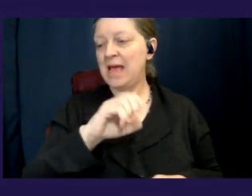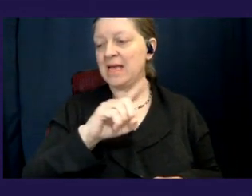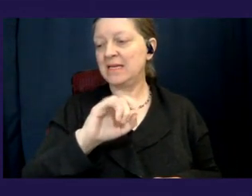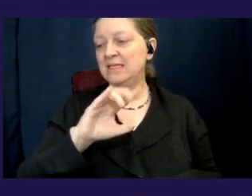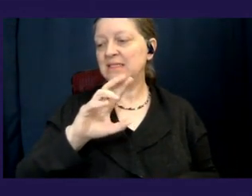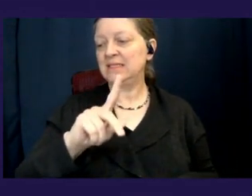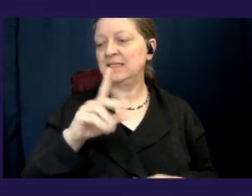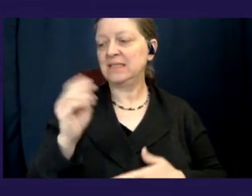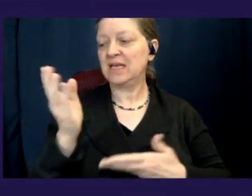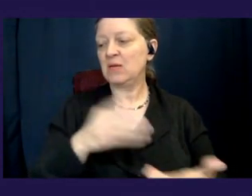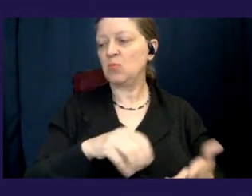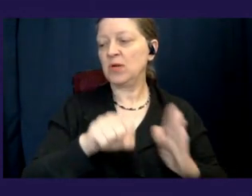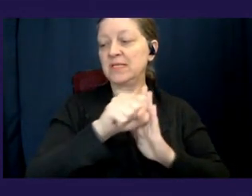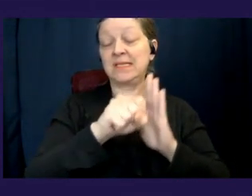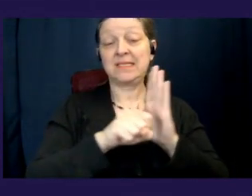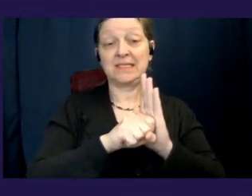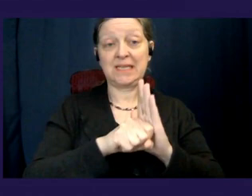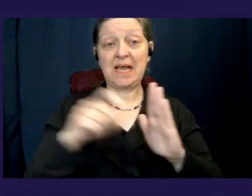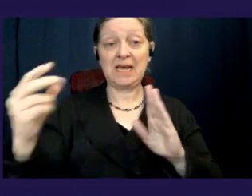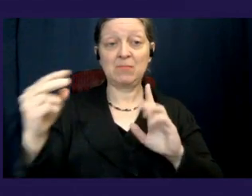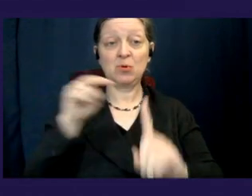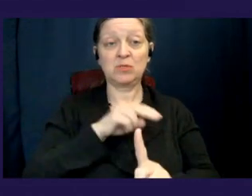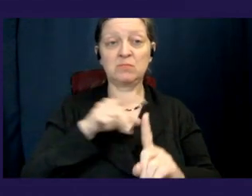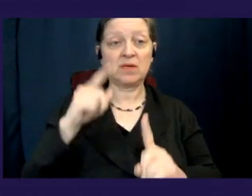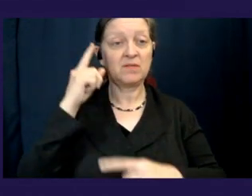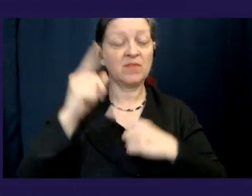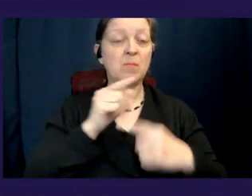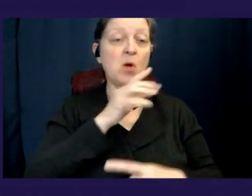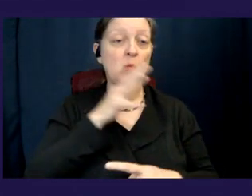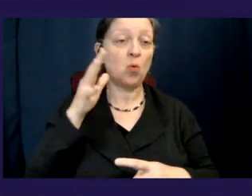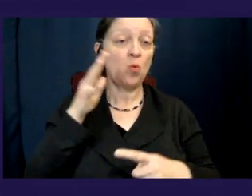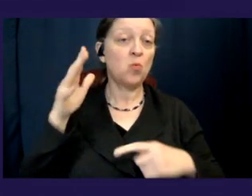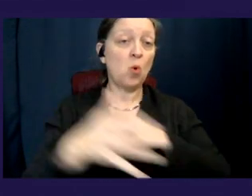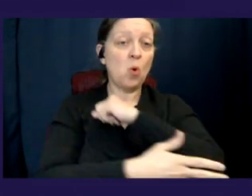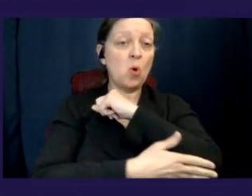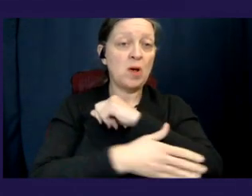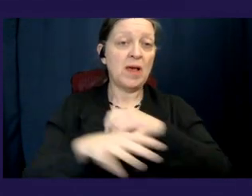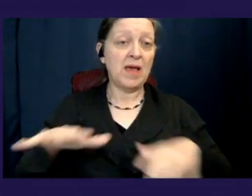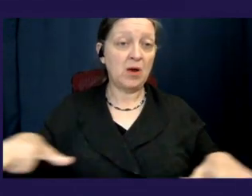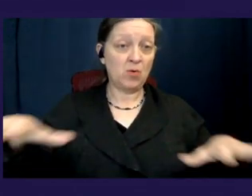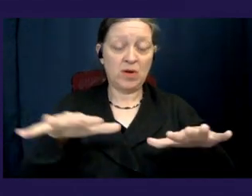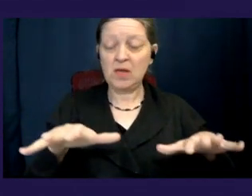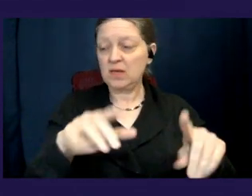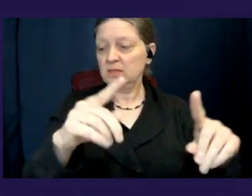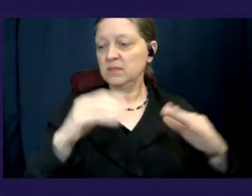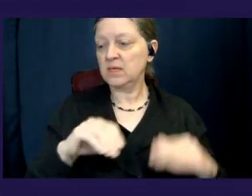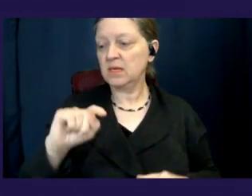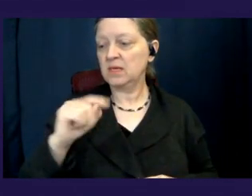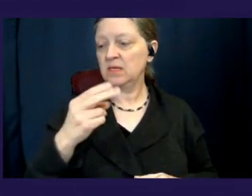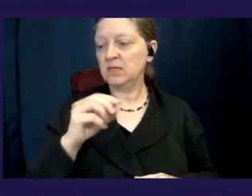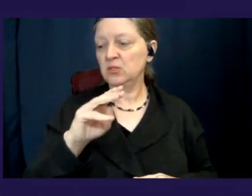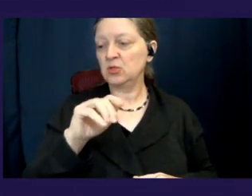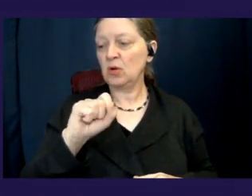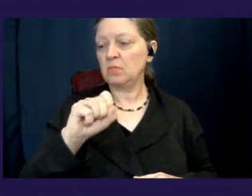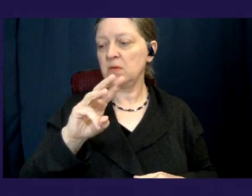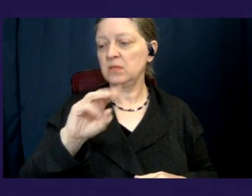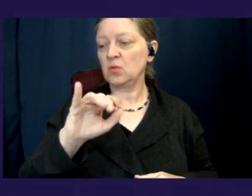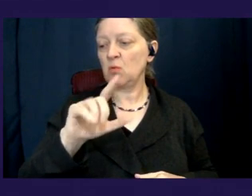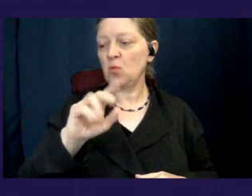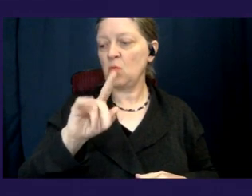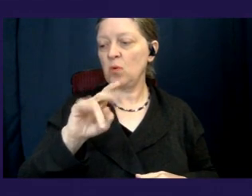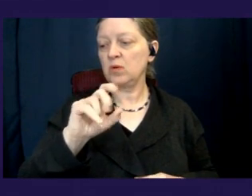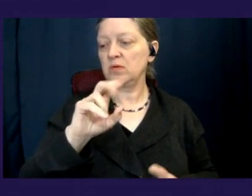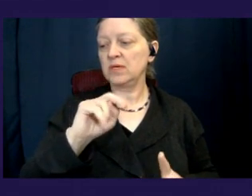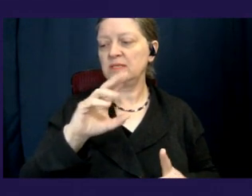communities, accountability. We'll hear from Thomas Wilkinson, bringing the federal agency perspective. How do you bridge public health informatics